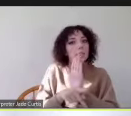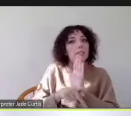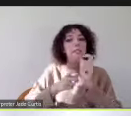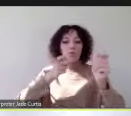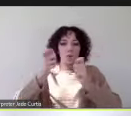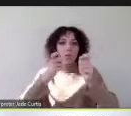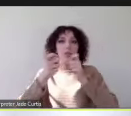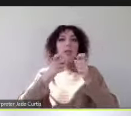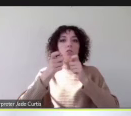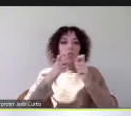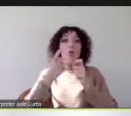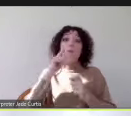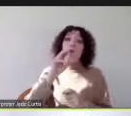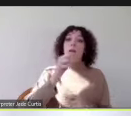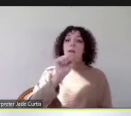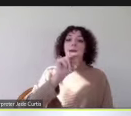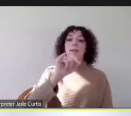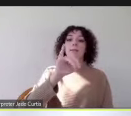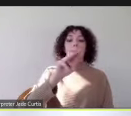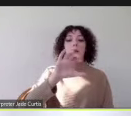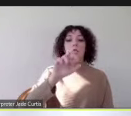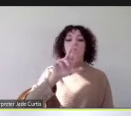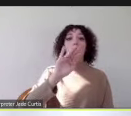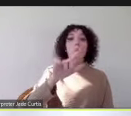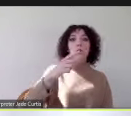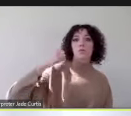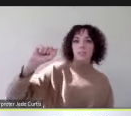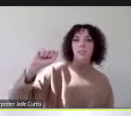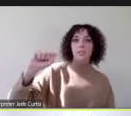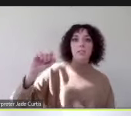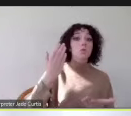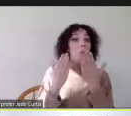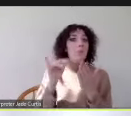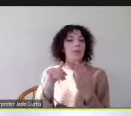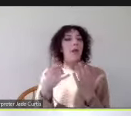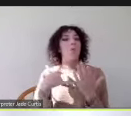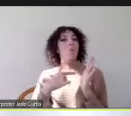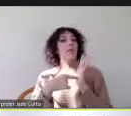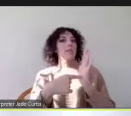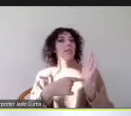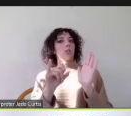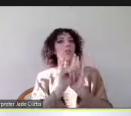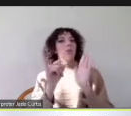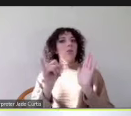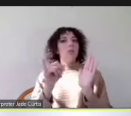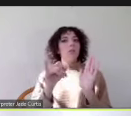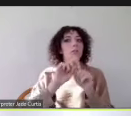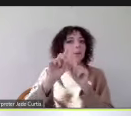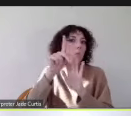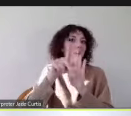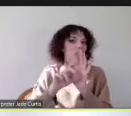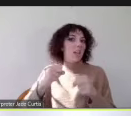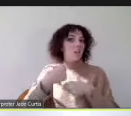for antimicrobial resistance, being an indicator for in policies. Next,